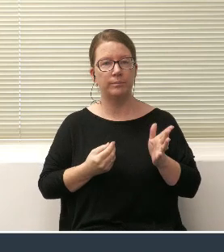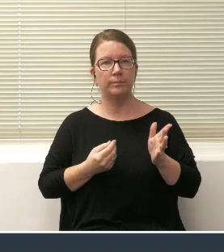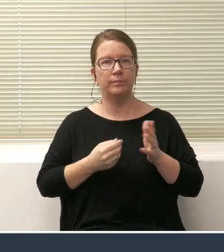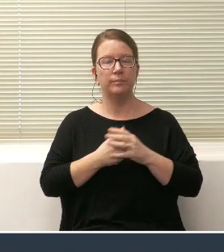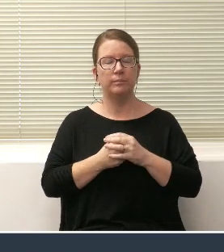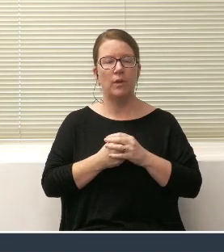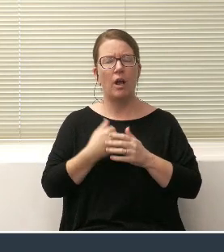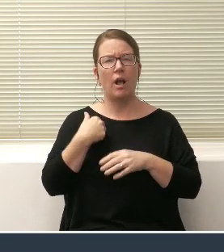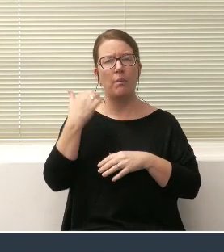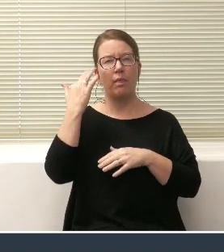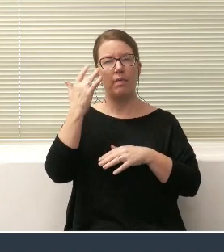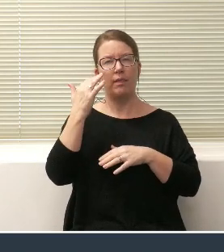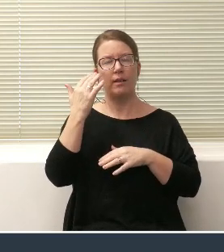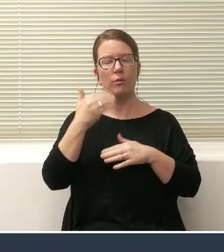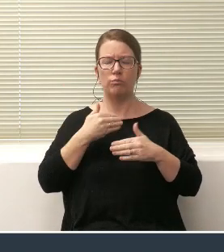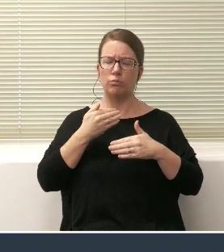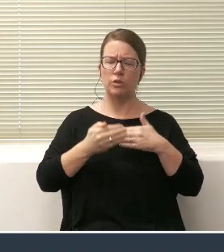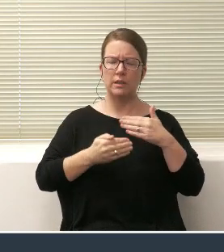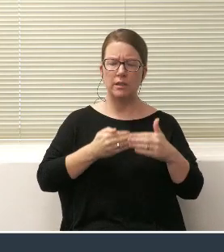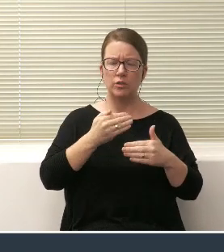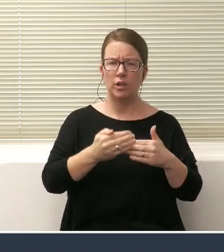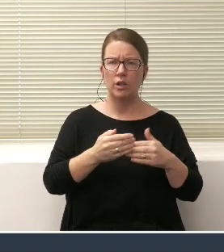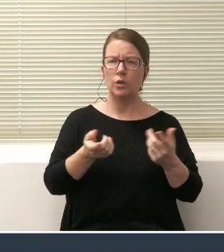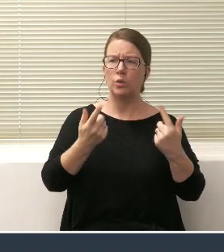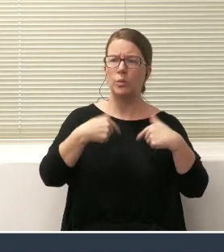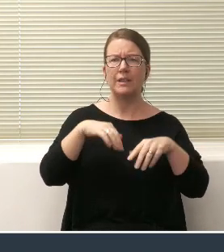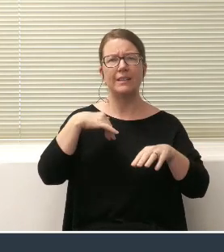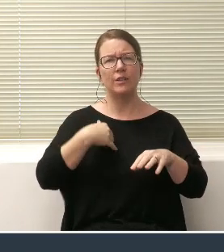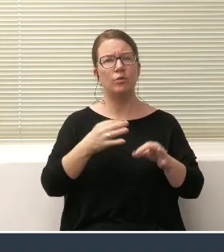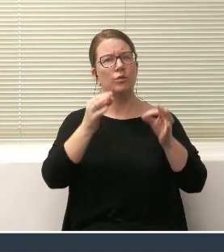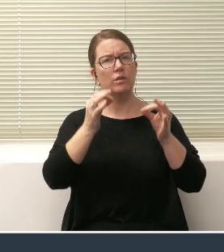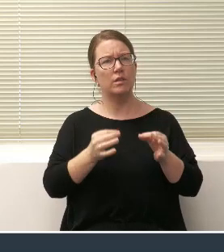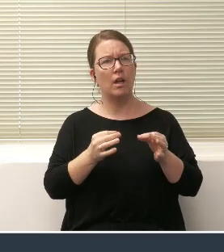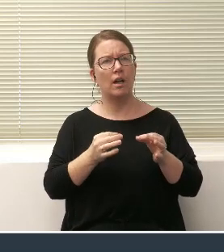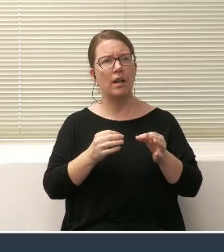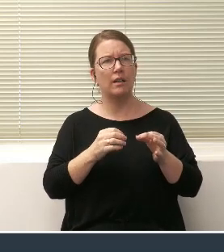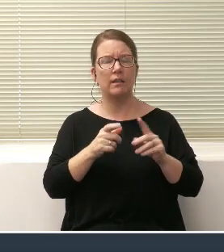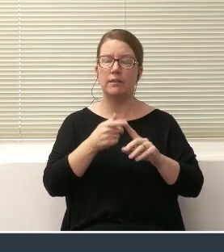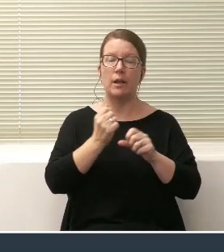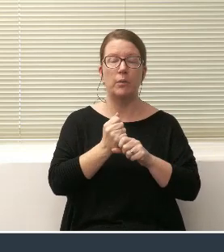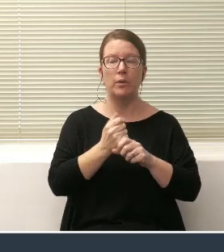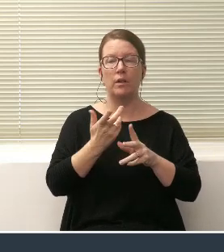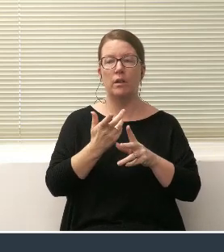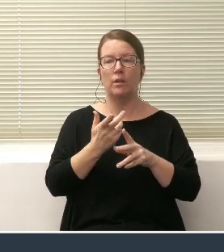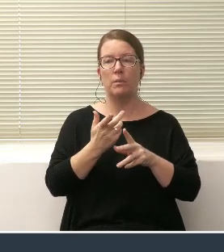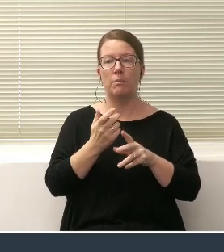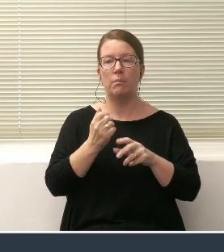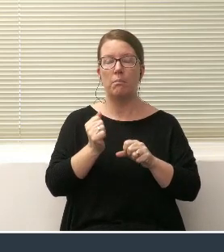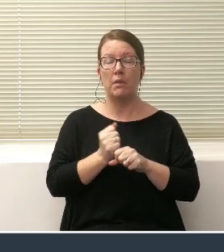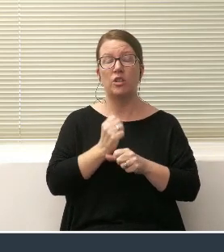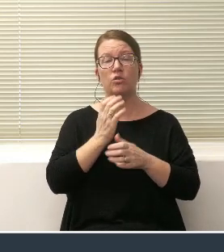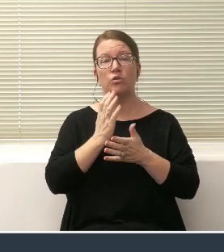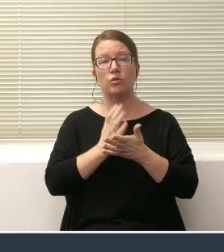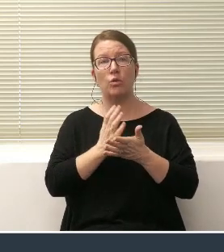Just thinking procedurally on that, do we need to decide things like whether or not we want to make sure that the